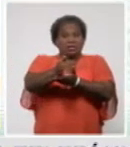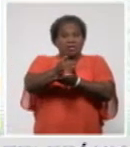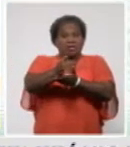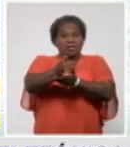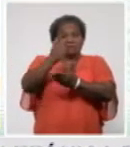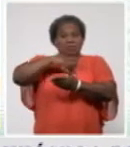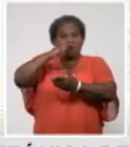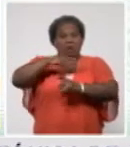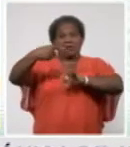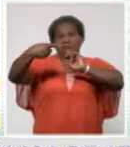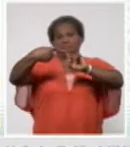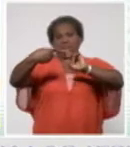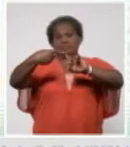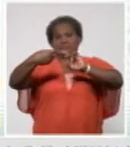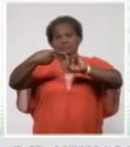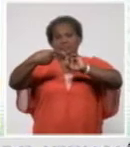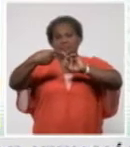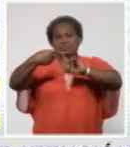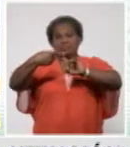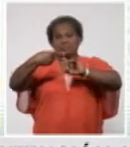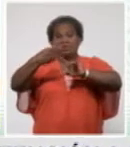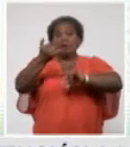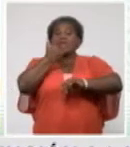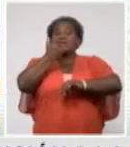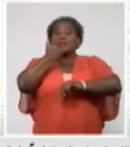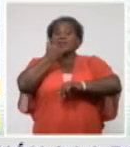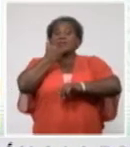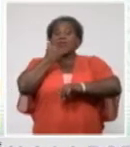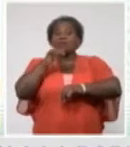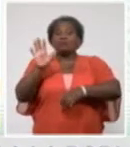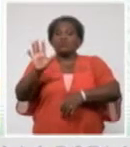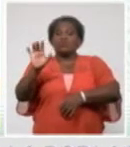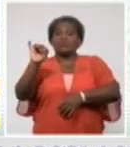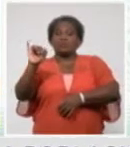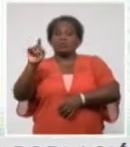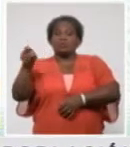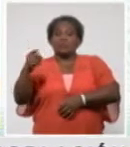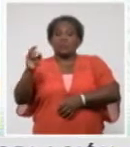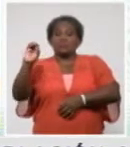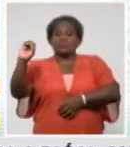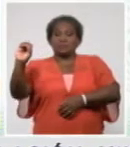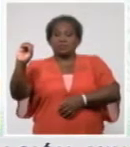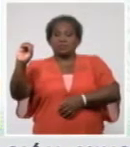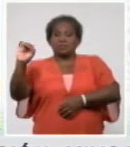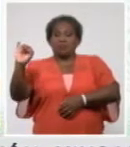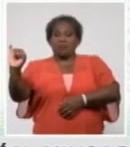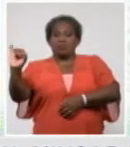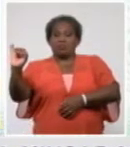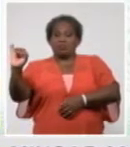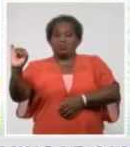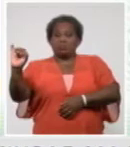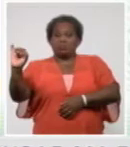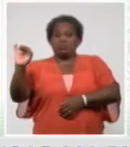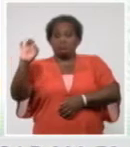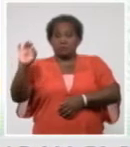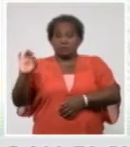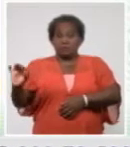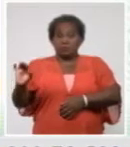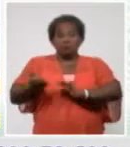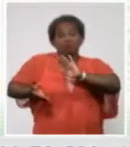56.06. Havana's decreased to 18.87, as well as Artemisa's